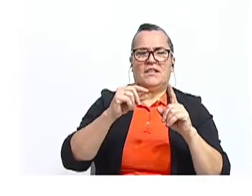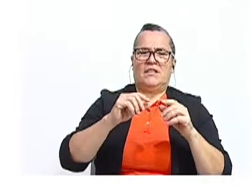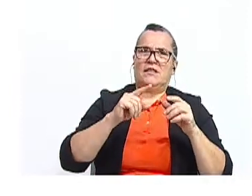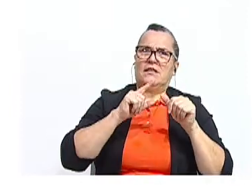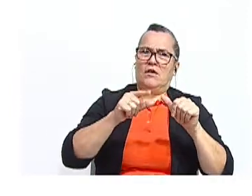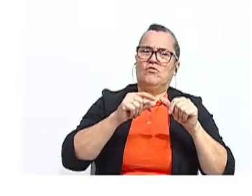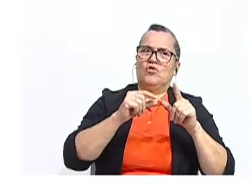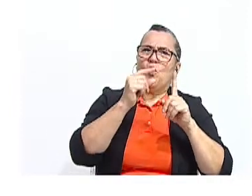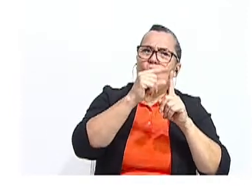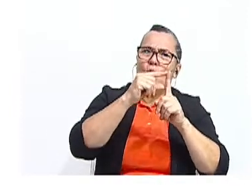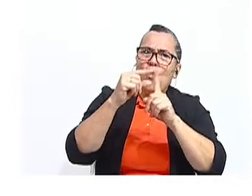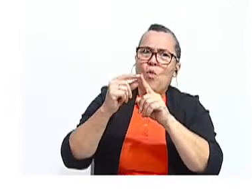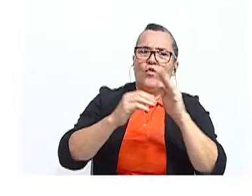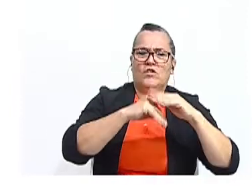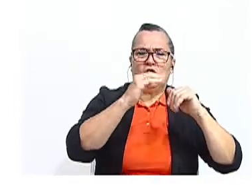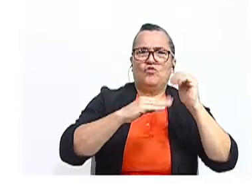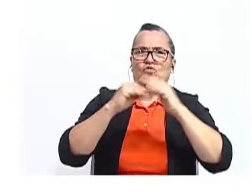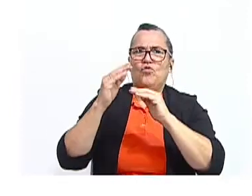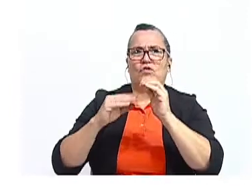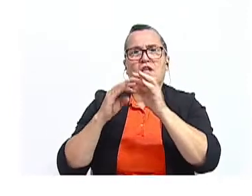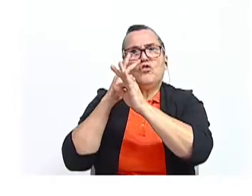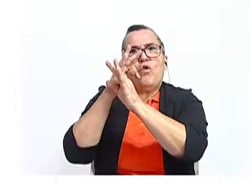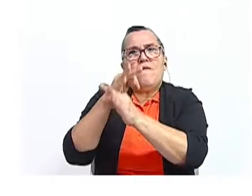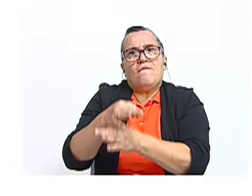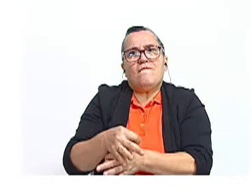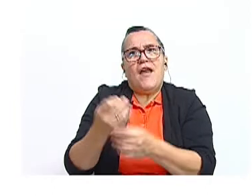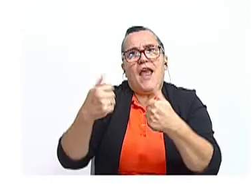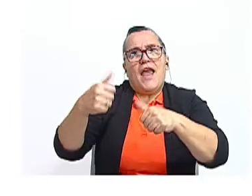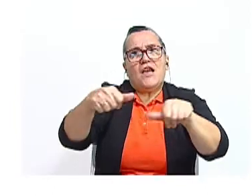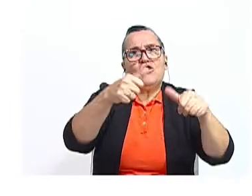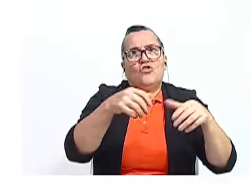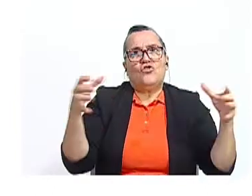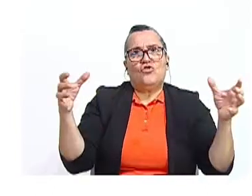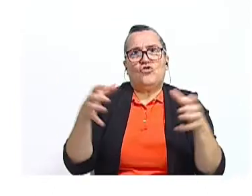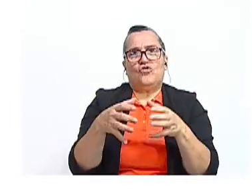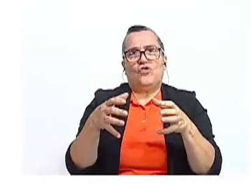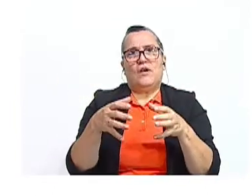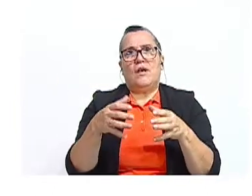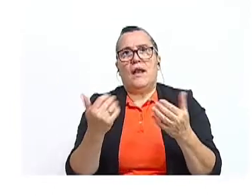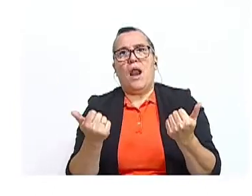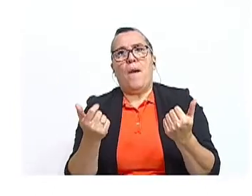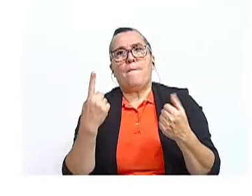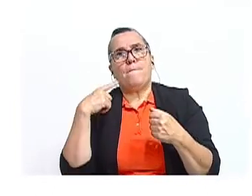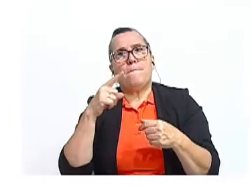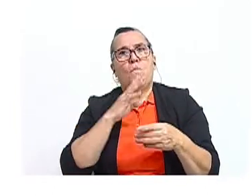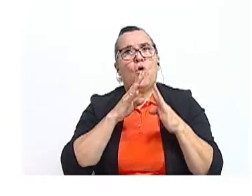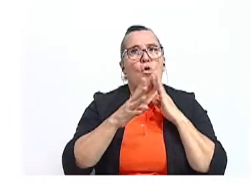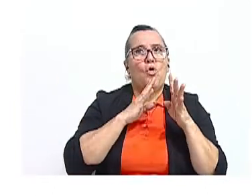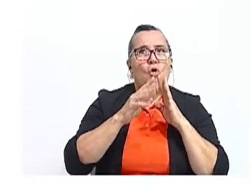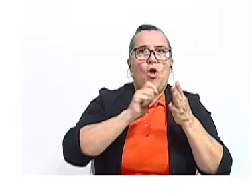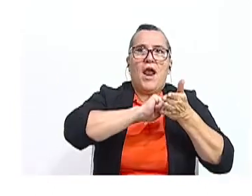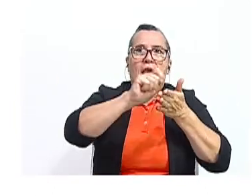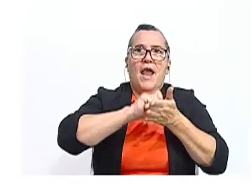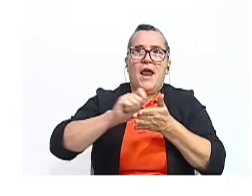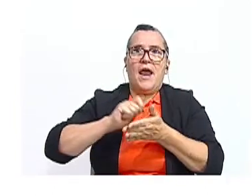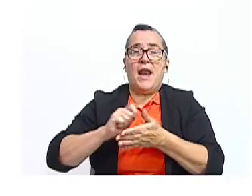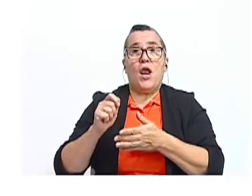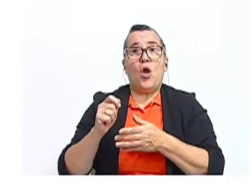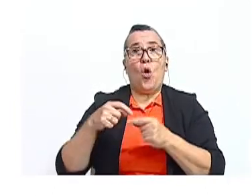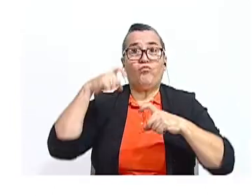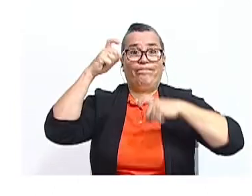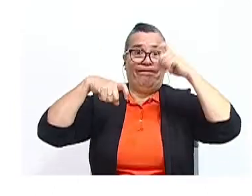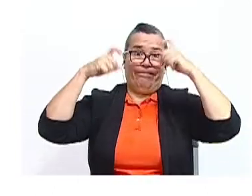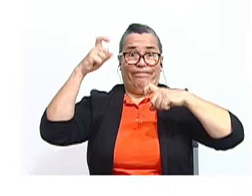used in a structured and conventional way and conveyed by speech, writing, or gesture. Remember that we